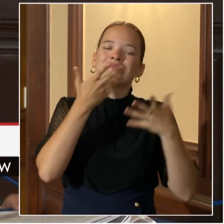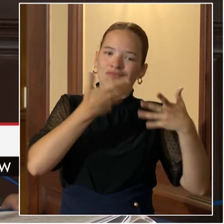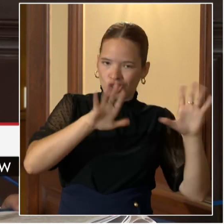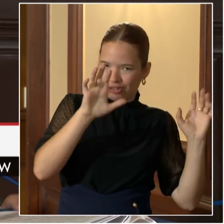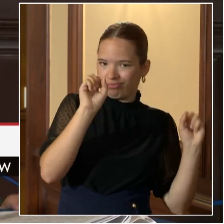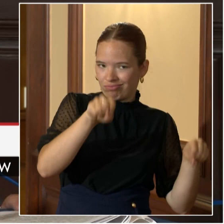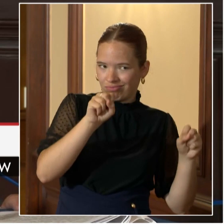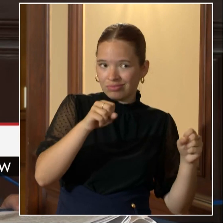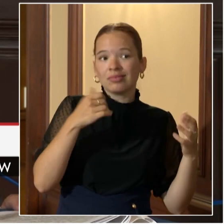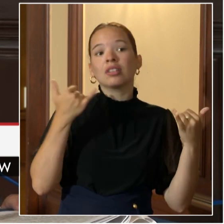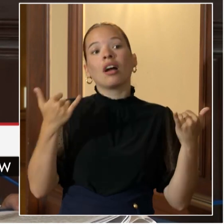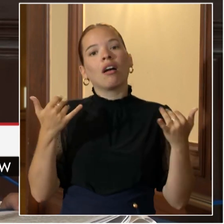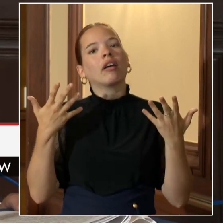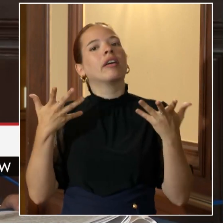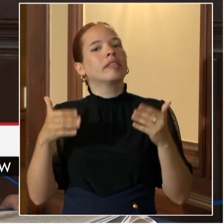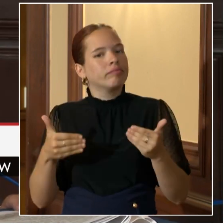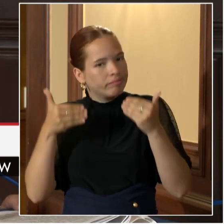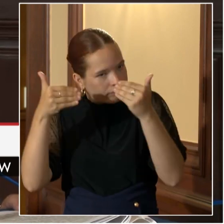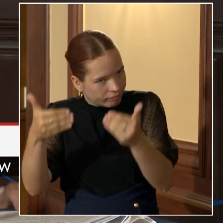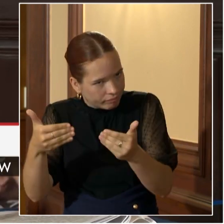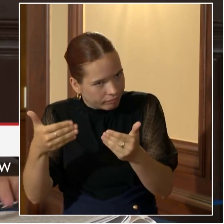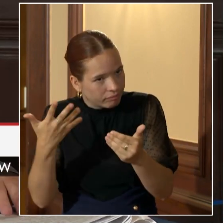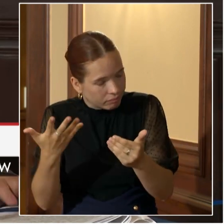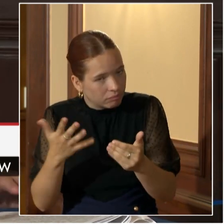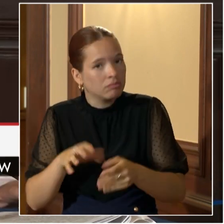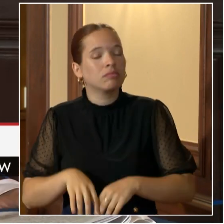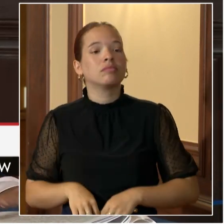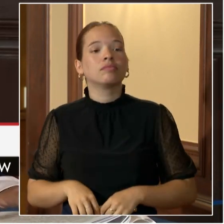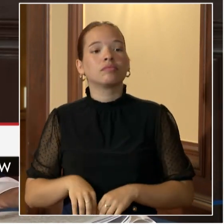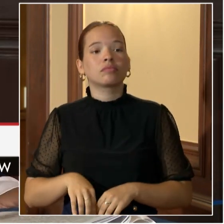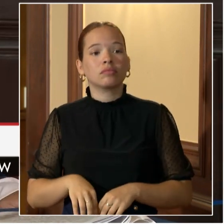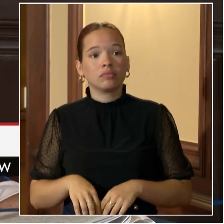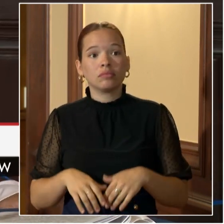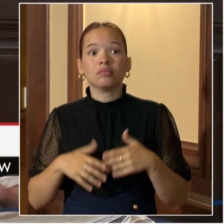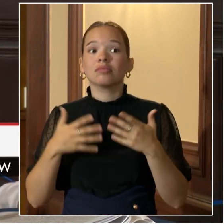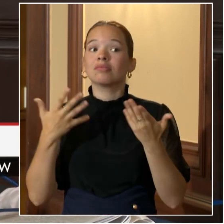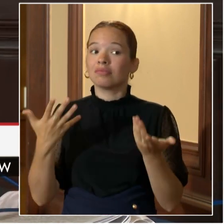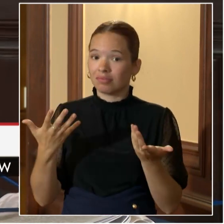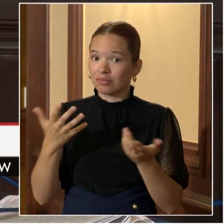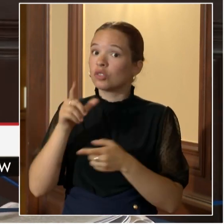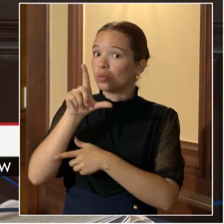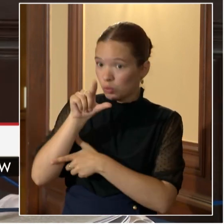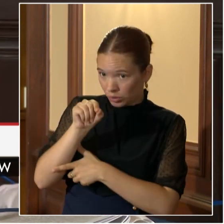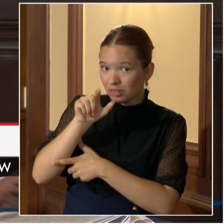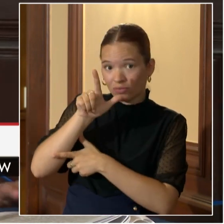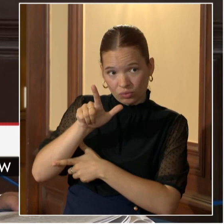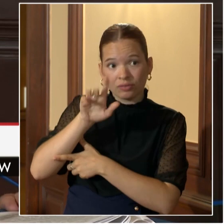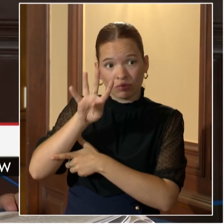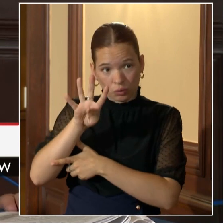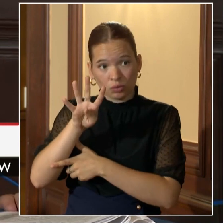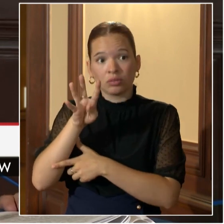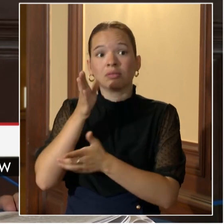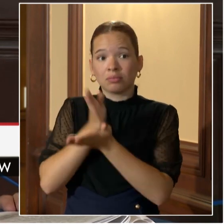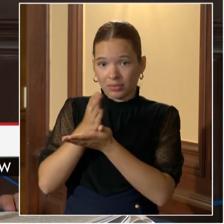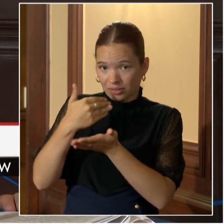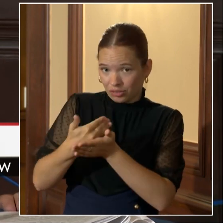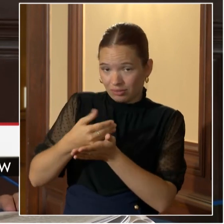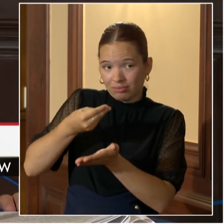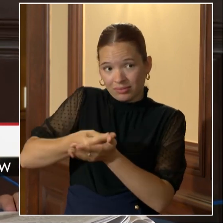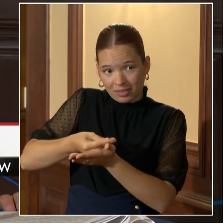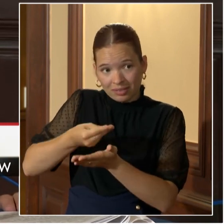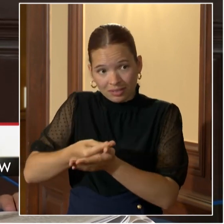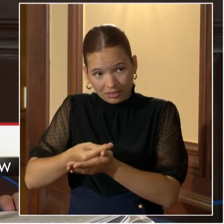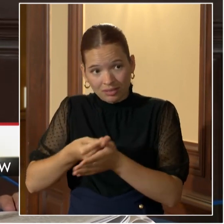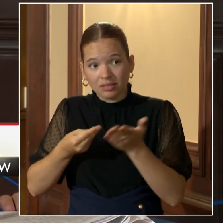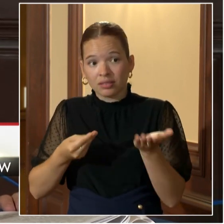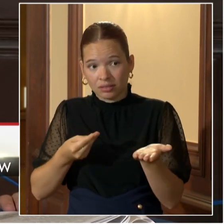The current fiscal year 2024 budget under the jurisdiction of this commission is